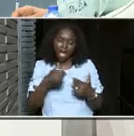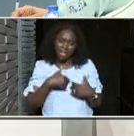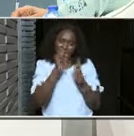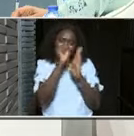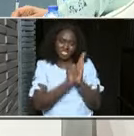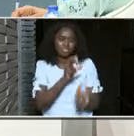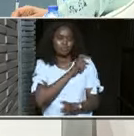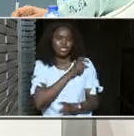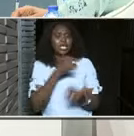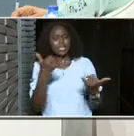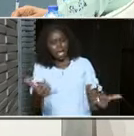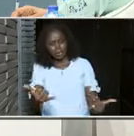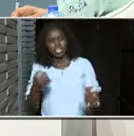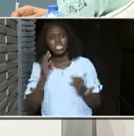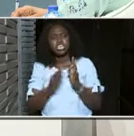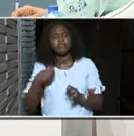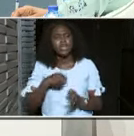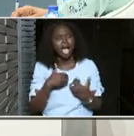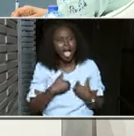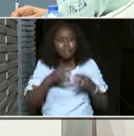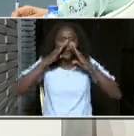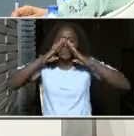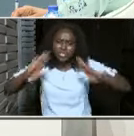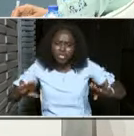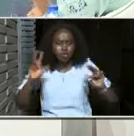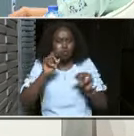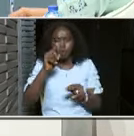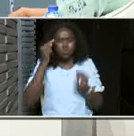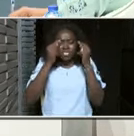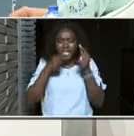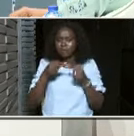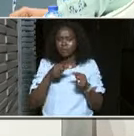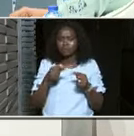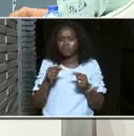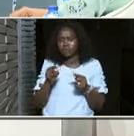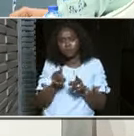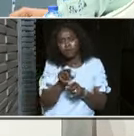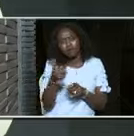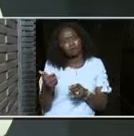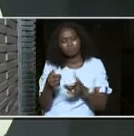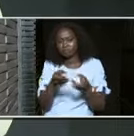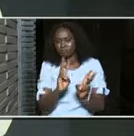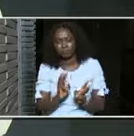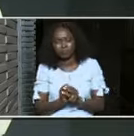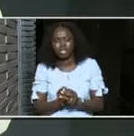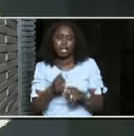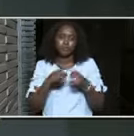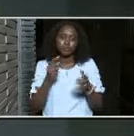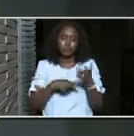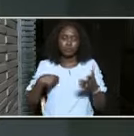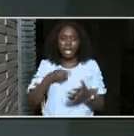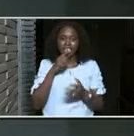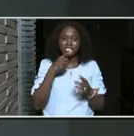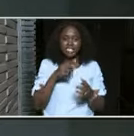peace, I mean, nobody would start thinking of alternative. But what we are saying as NNPP is that